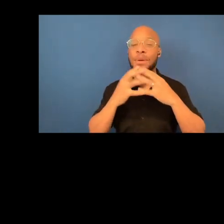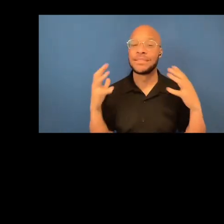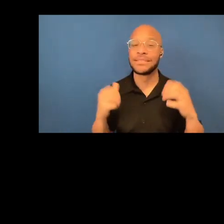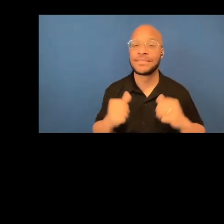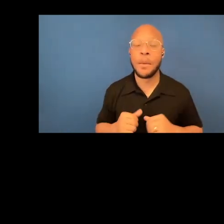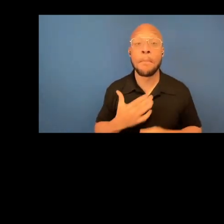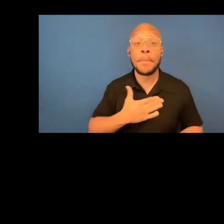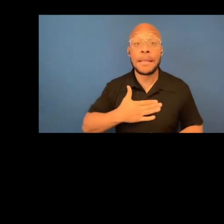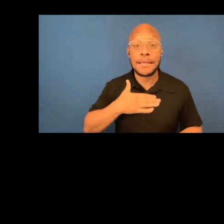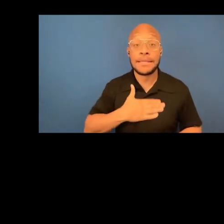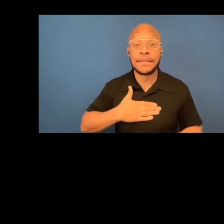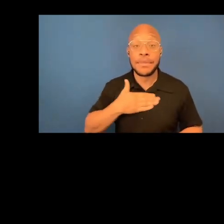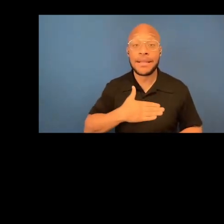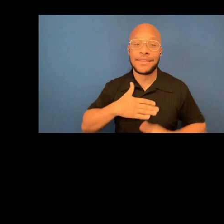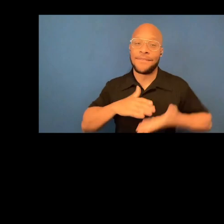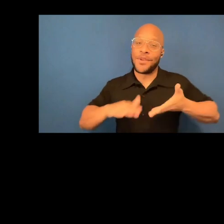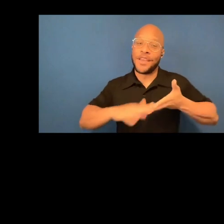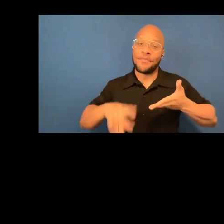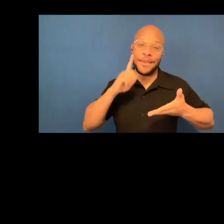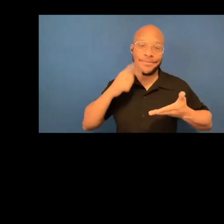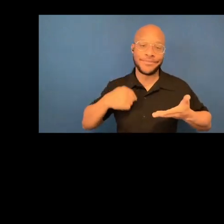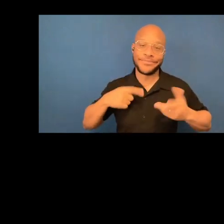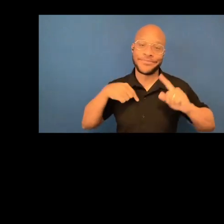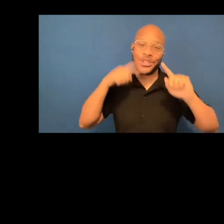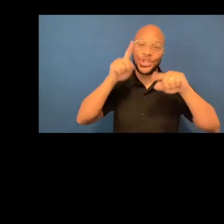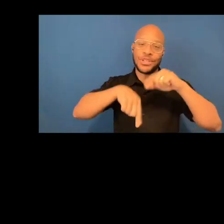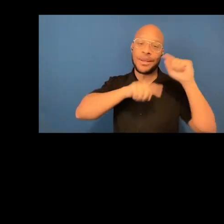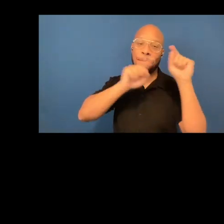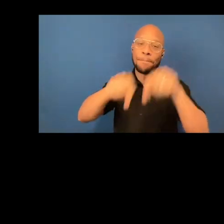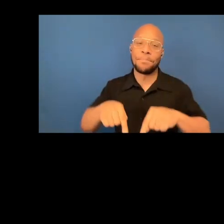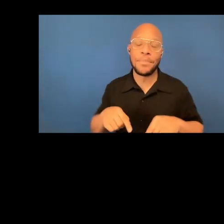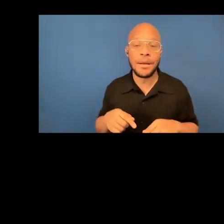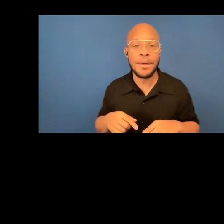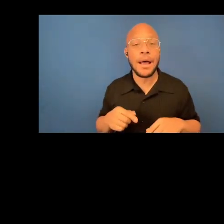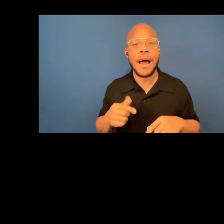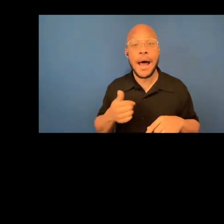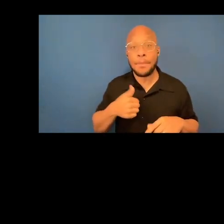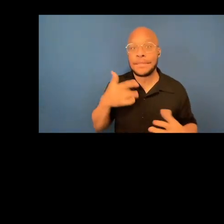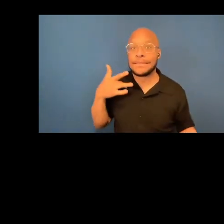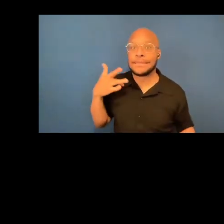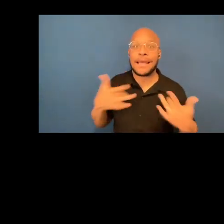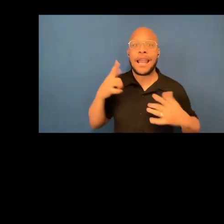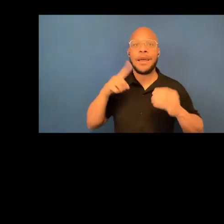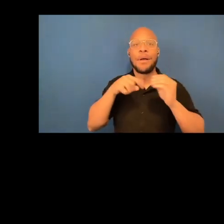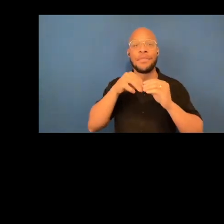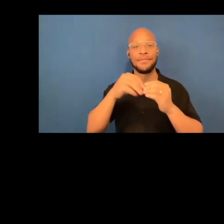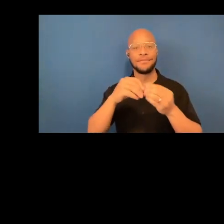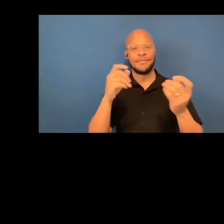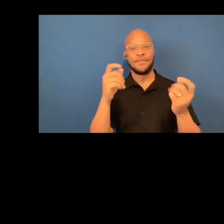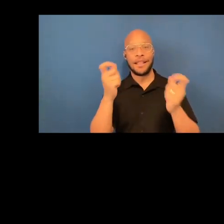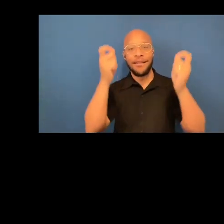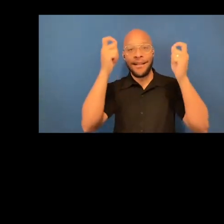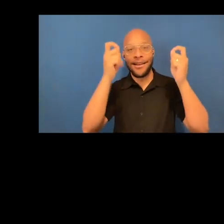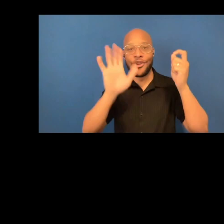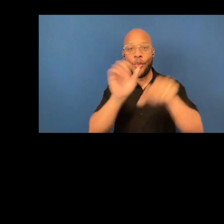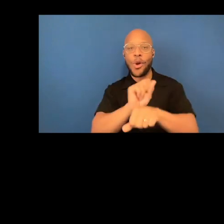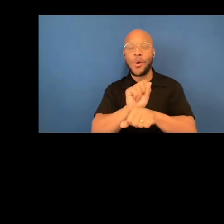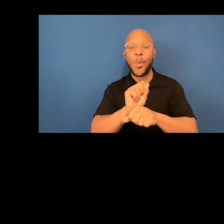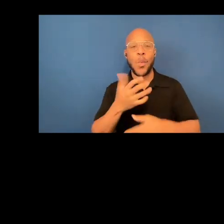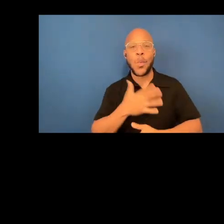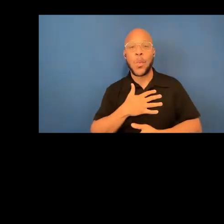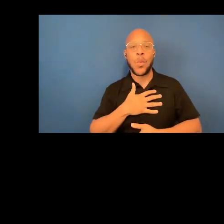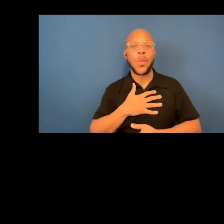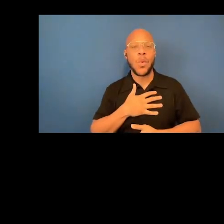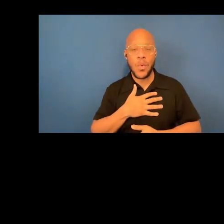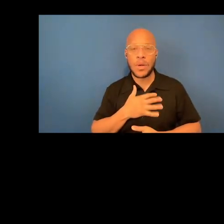Please forgive me for not being able to be there. I'm so, so excited about this festival and everything that you guys are doing and everything that I'm gonna be able to